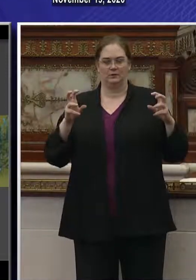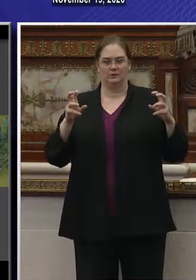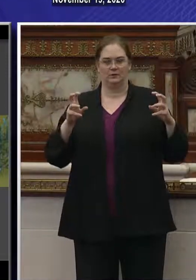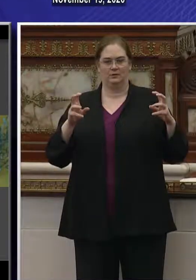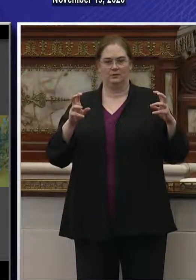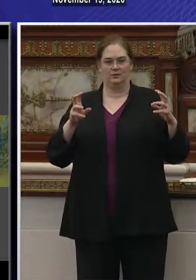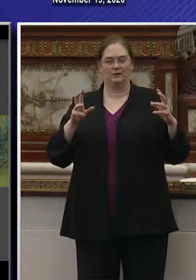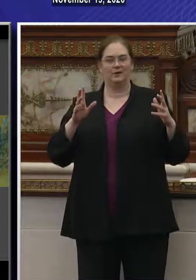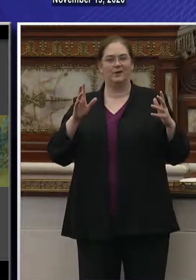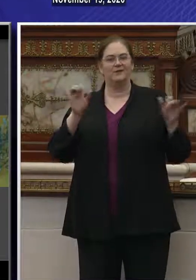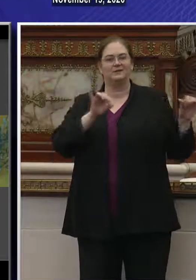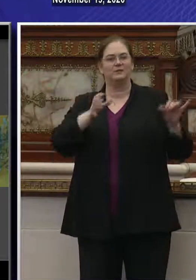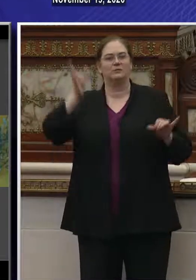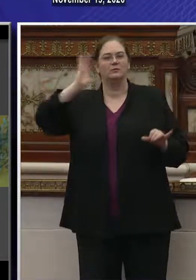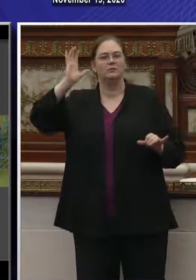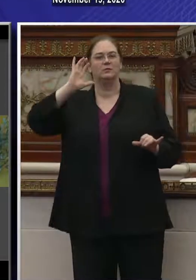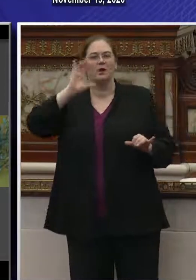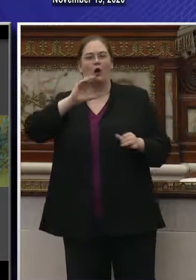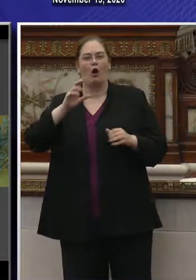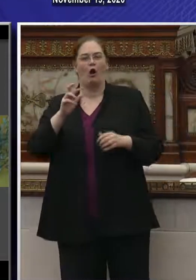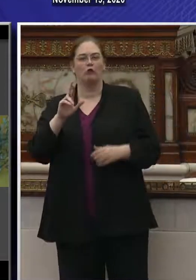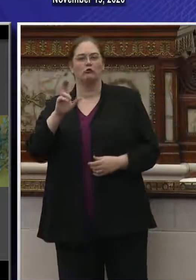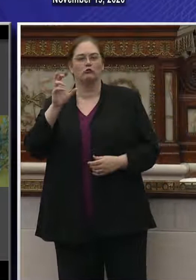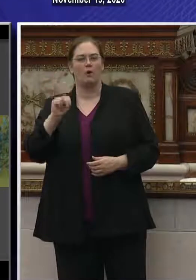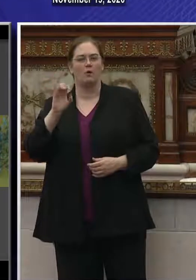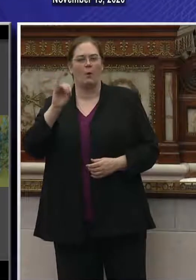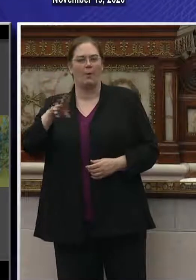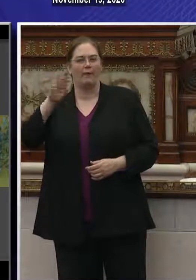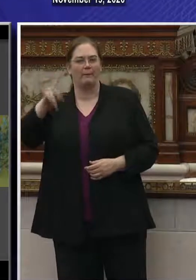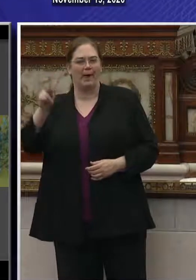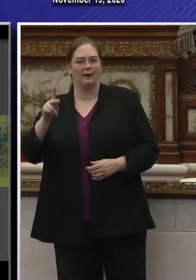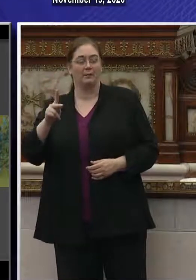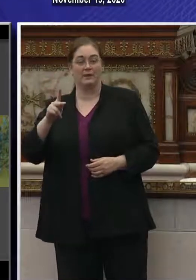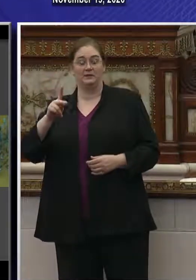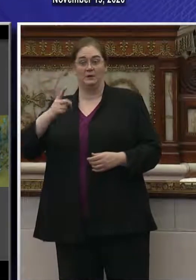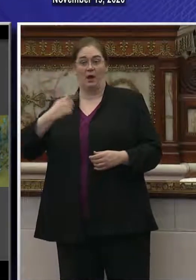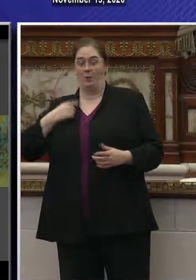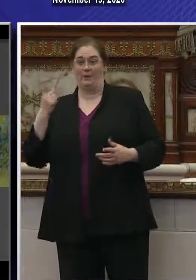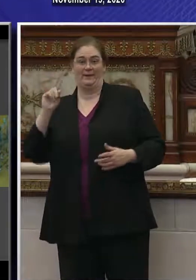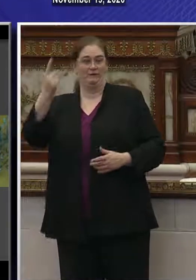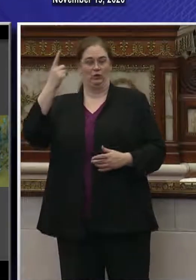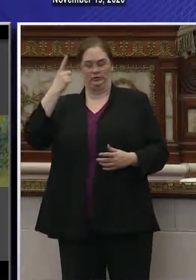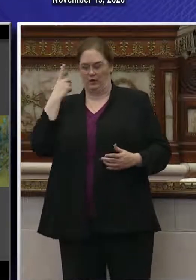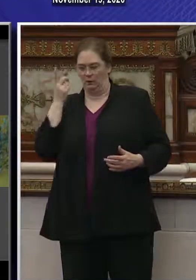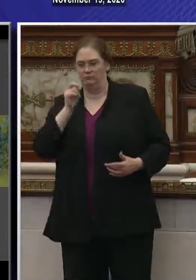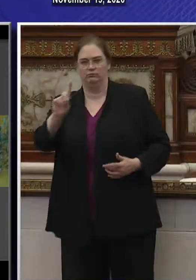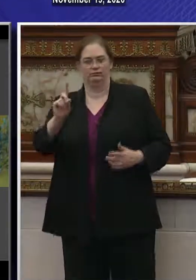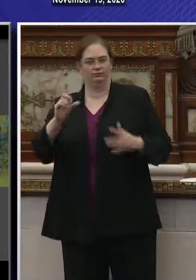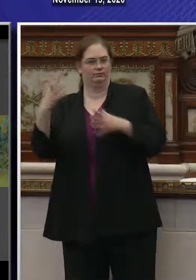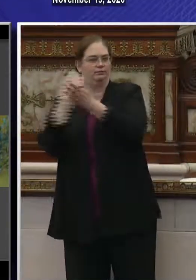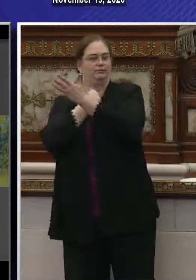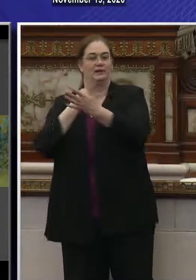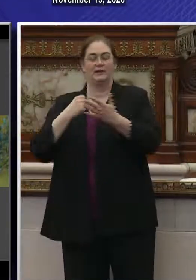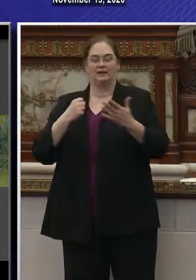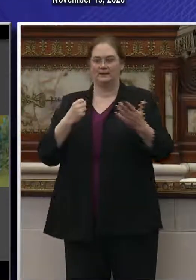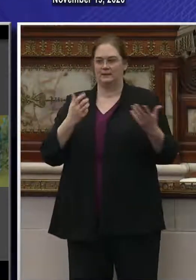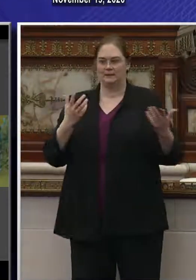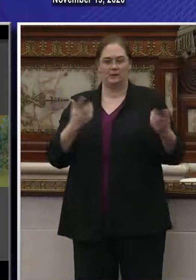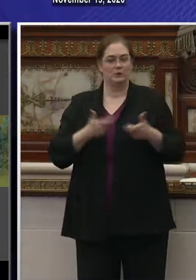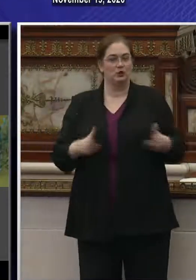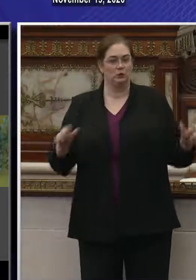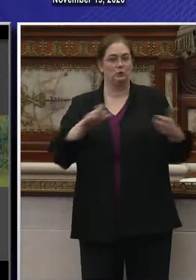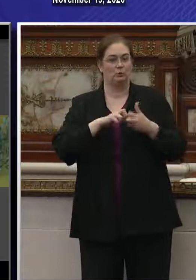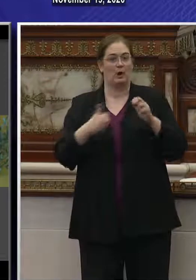run-on-the-bank scenario where everybody's going to want to get a vaccine, and it's going to be a huge problem. So what we're currently asking